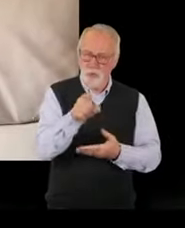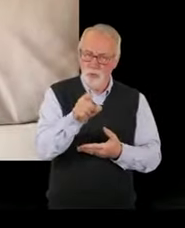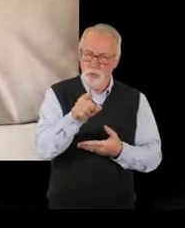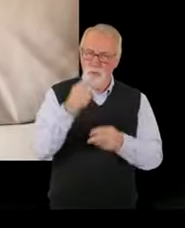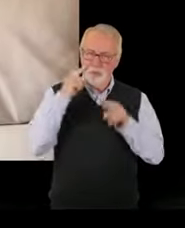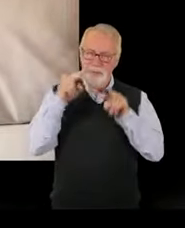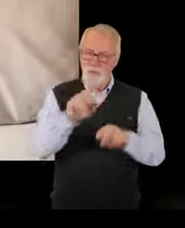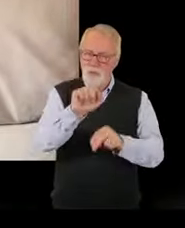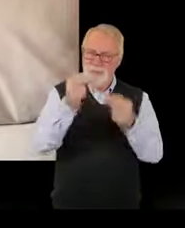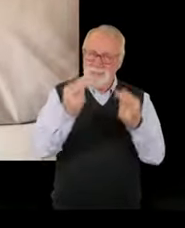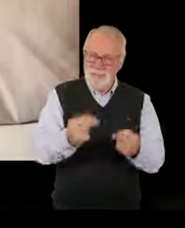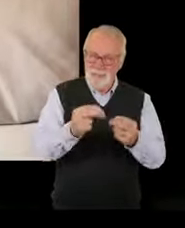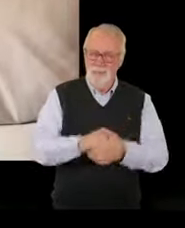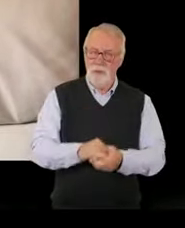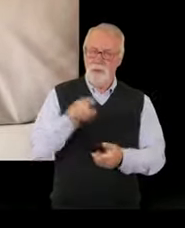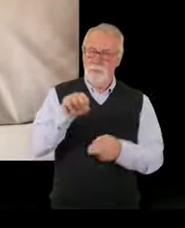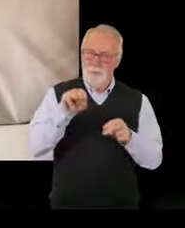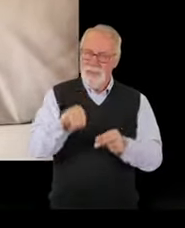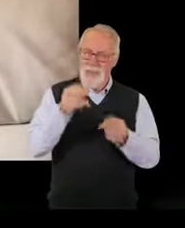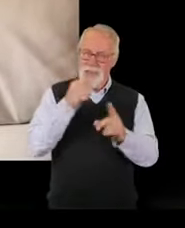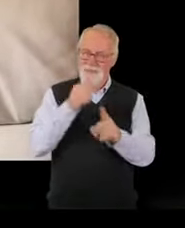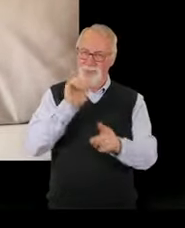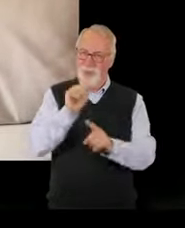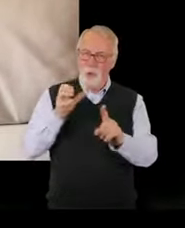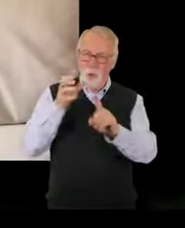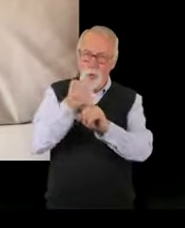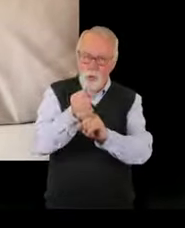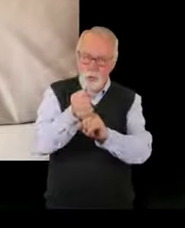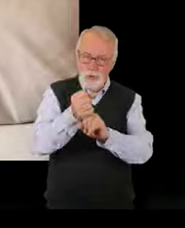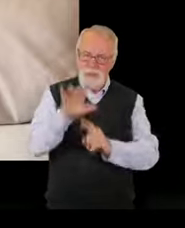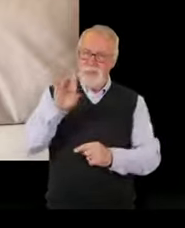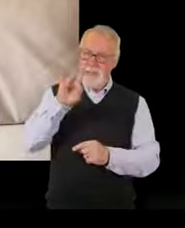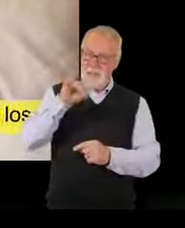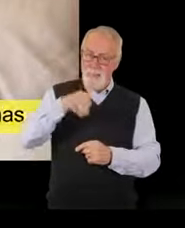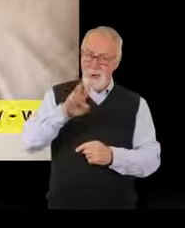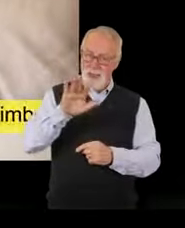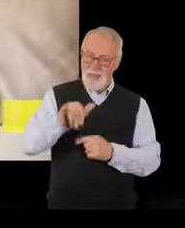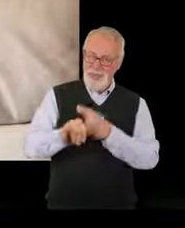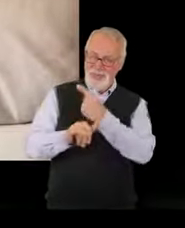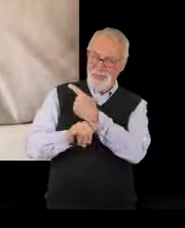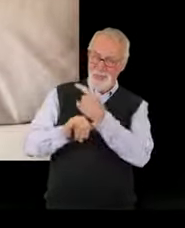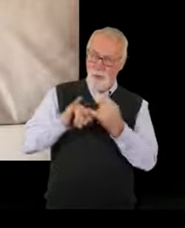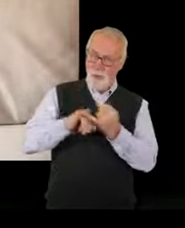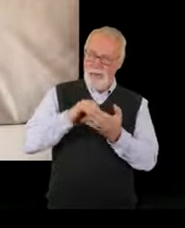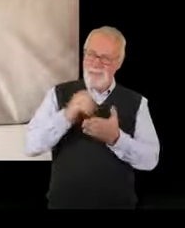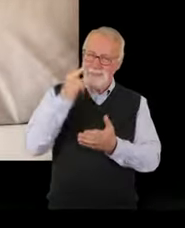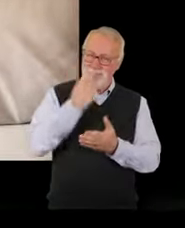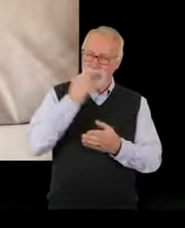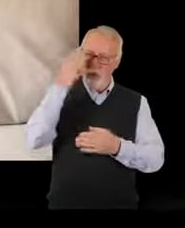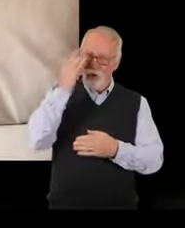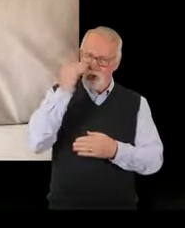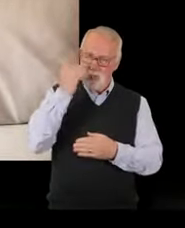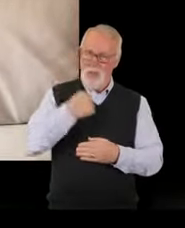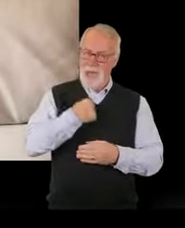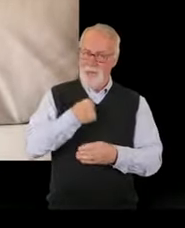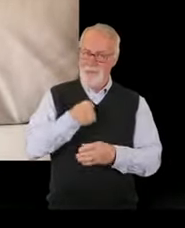was involved very, very much in my care plan at every stage. I was asked what I needed. Never once was anything suggested